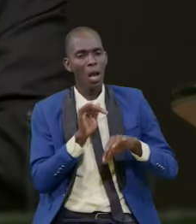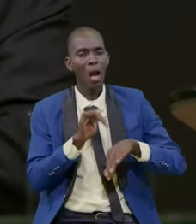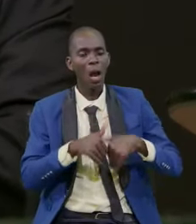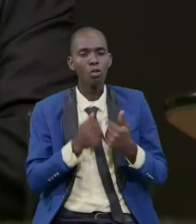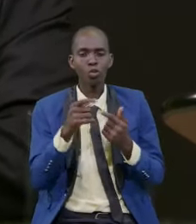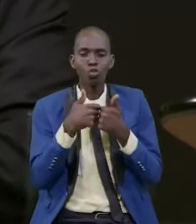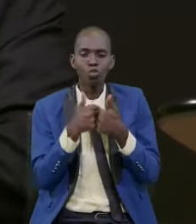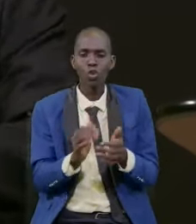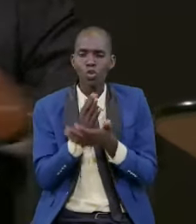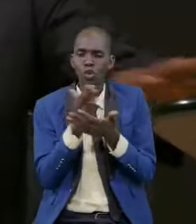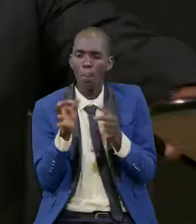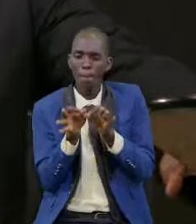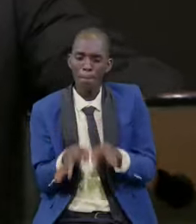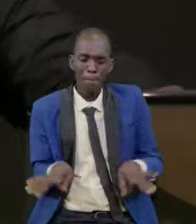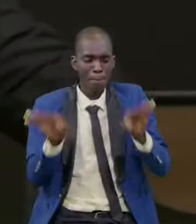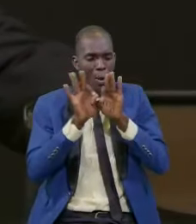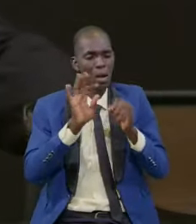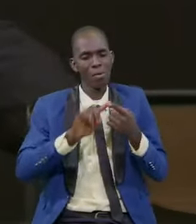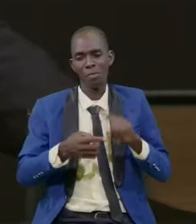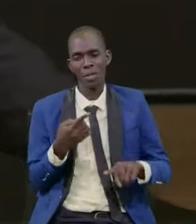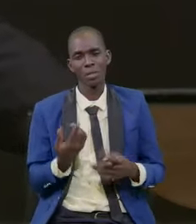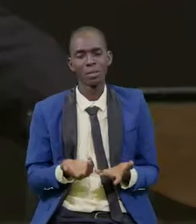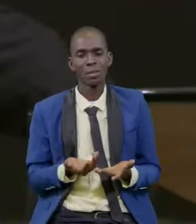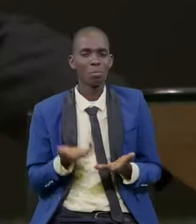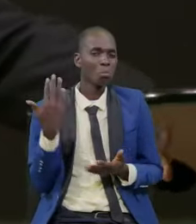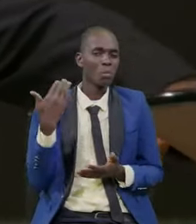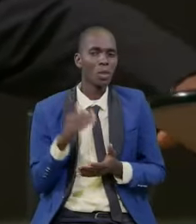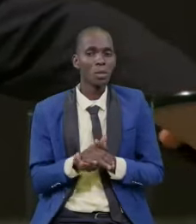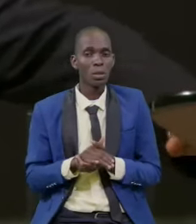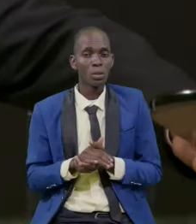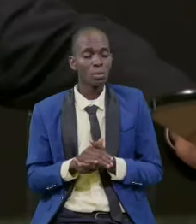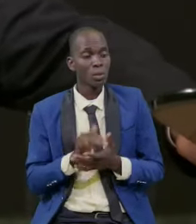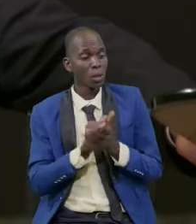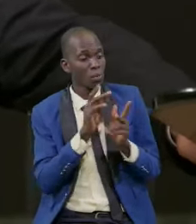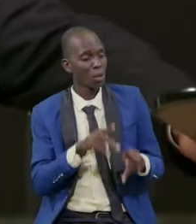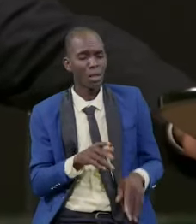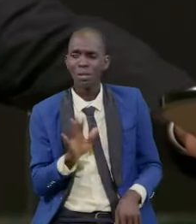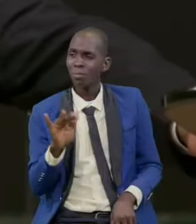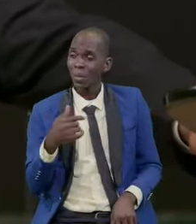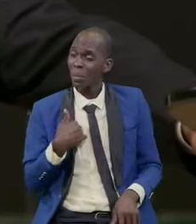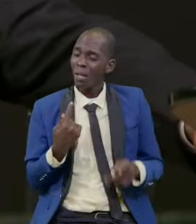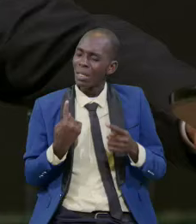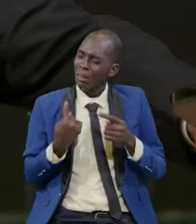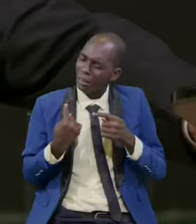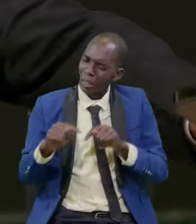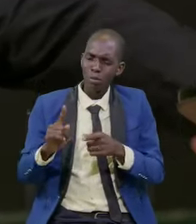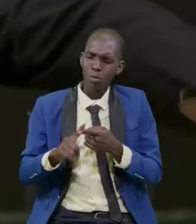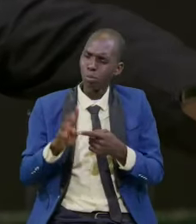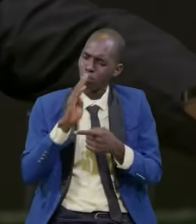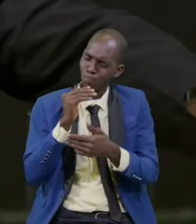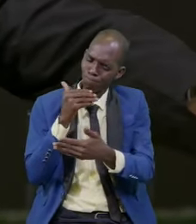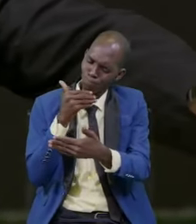friends? And the fellow said, well, I tried to be a friend to him, I tried to be a friend to